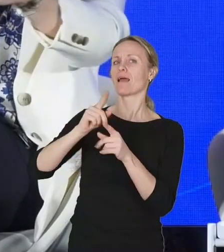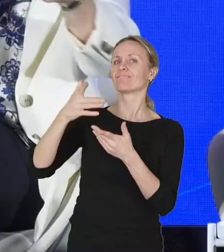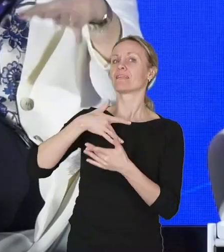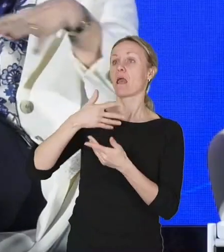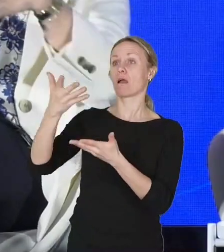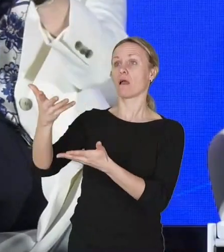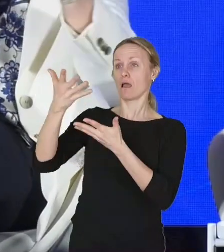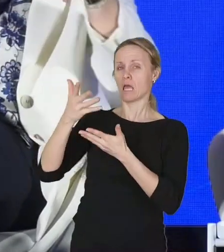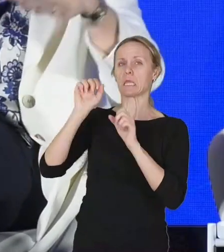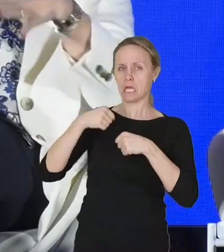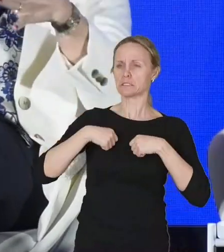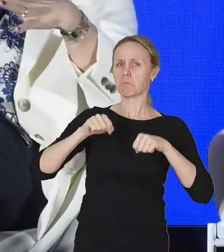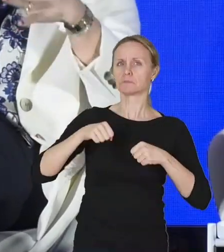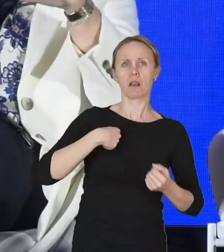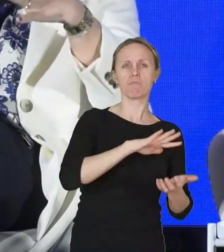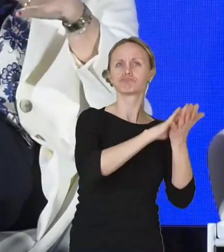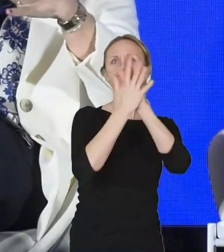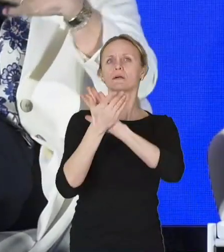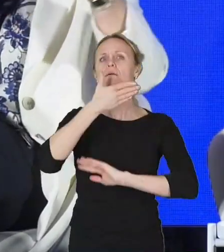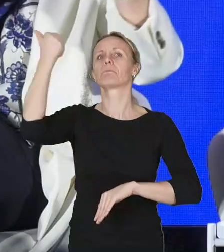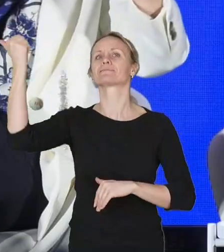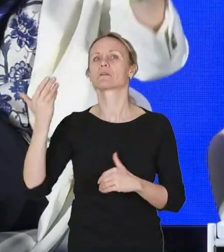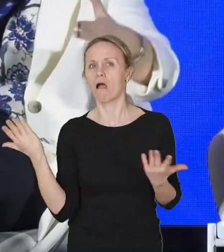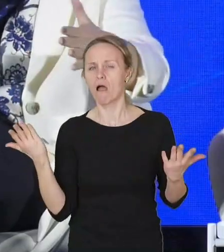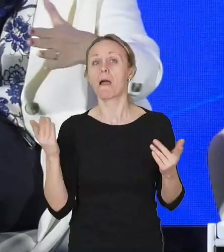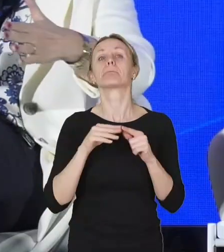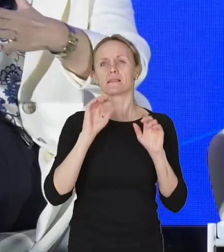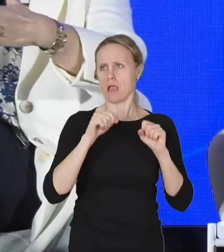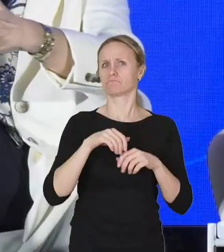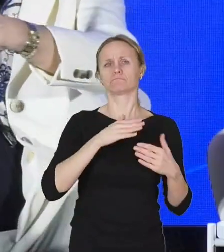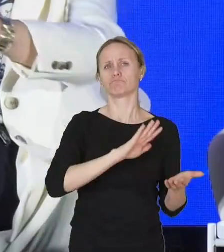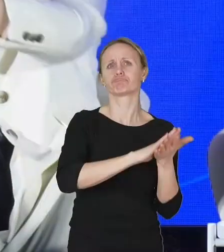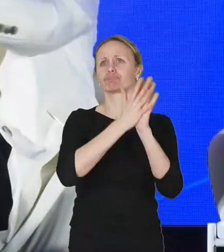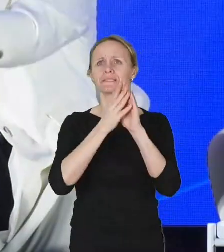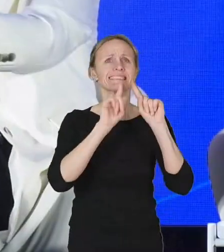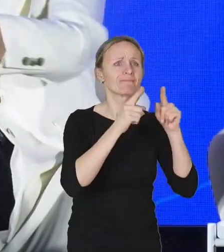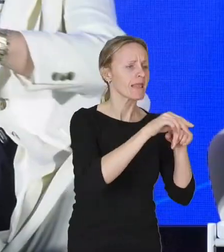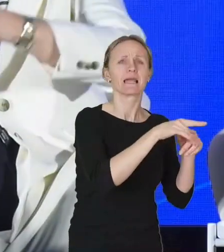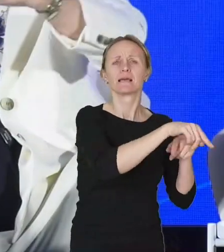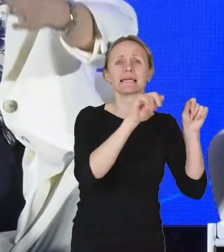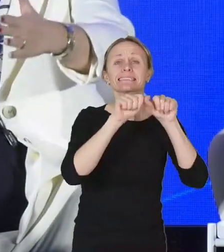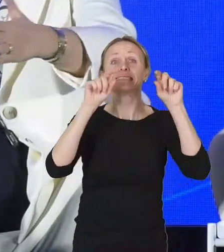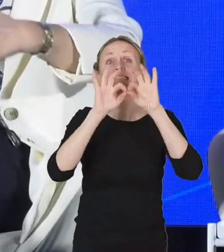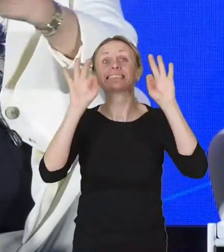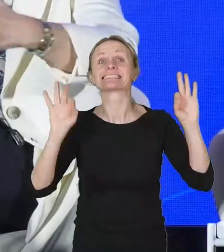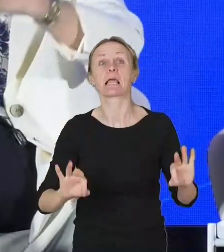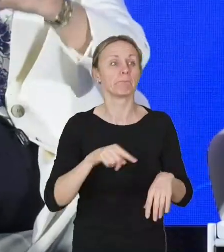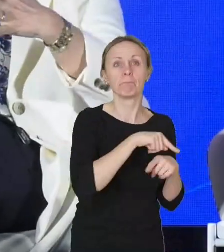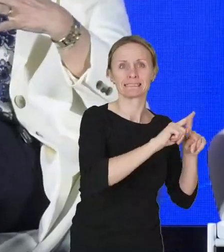that collectively make our society. You have the system of higher education, the system of health, the system